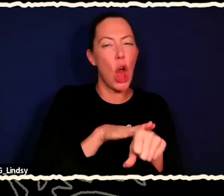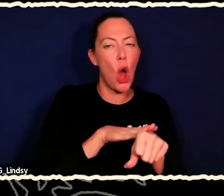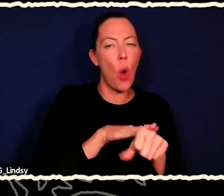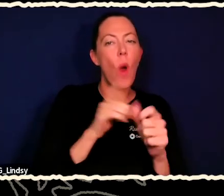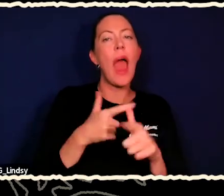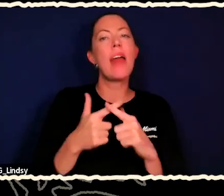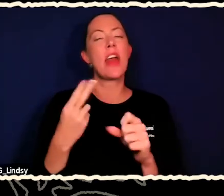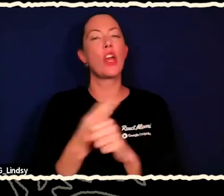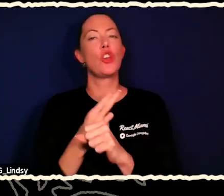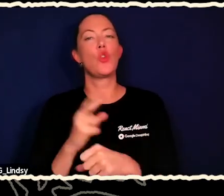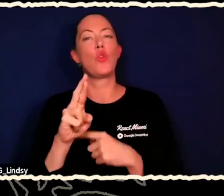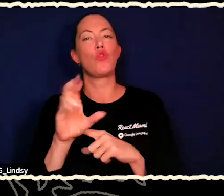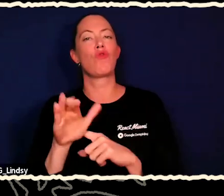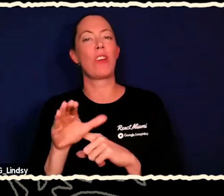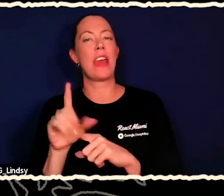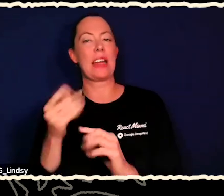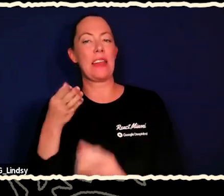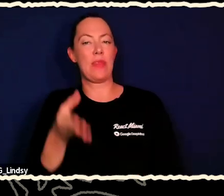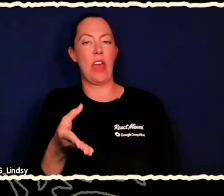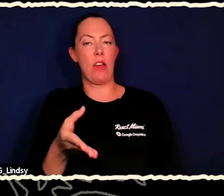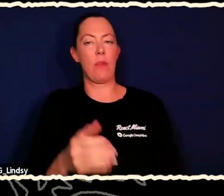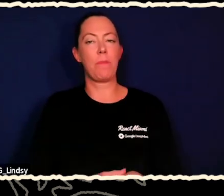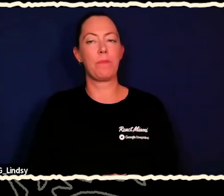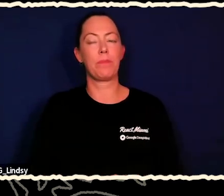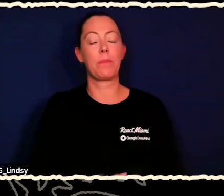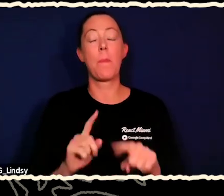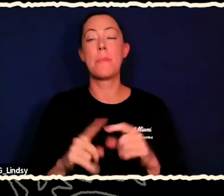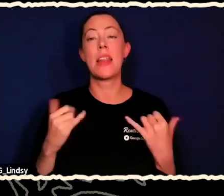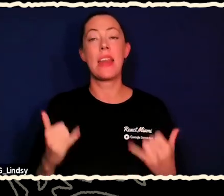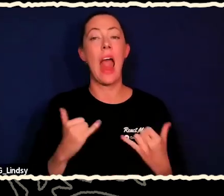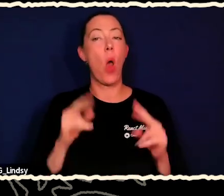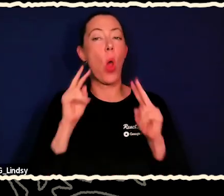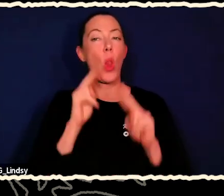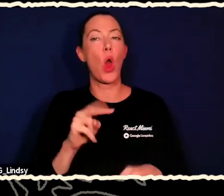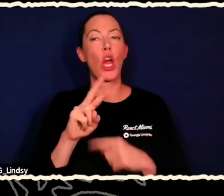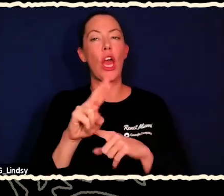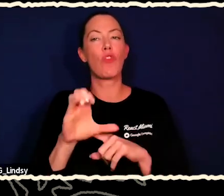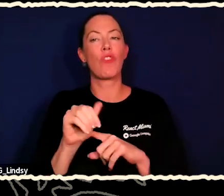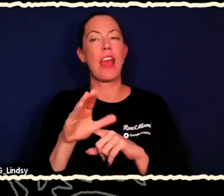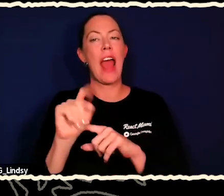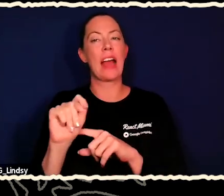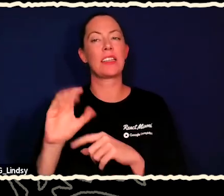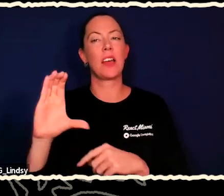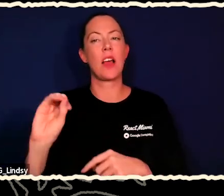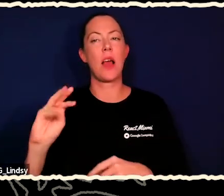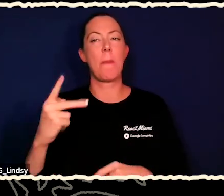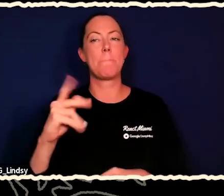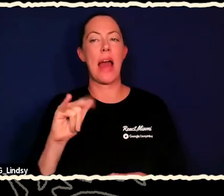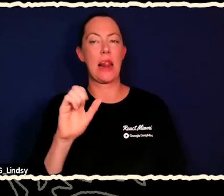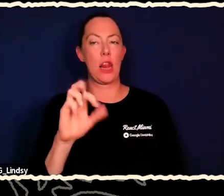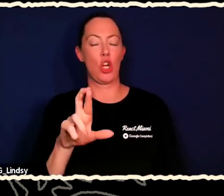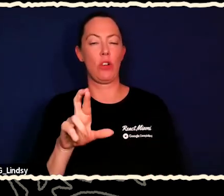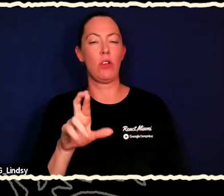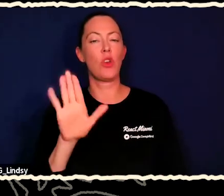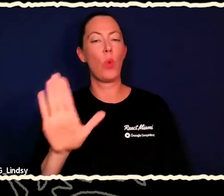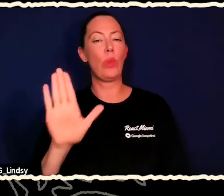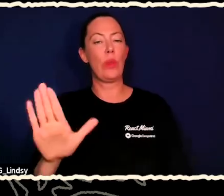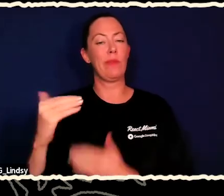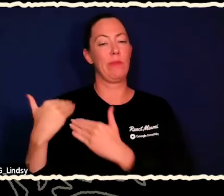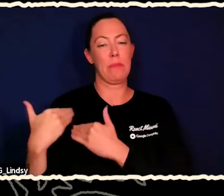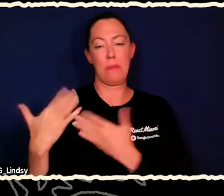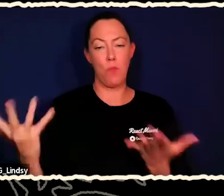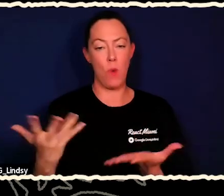Well, guess what React compiler actually does for you? Straight from the docs, React compiler's job is